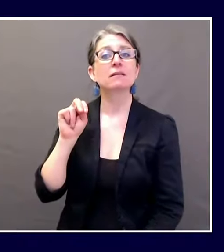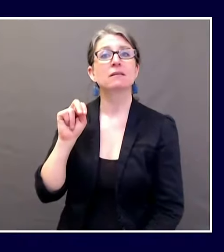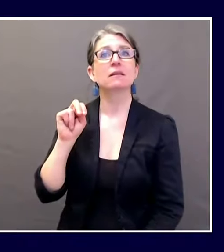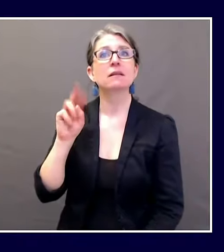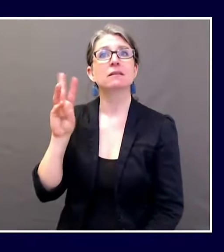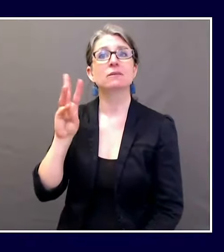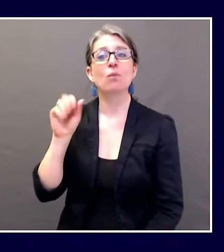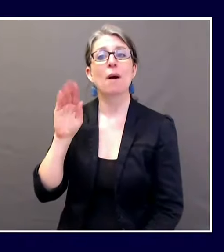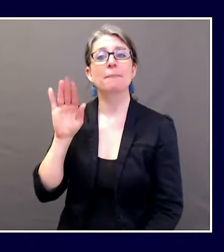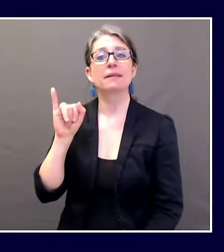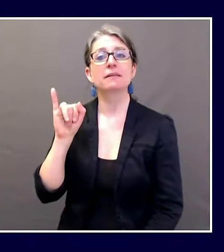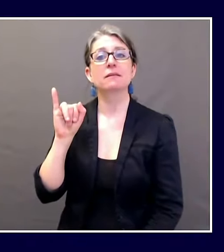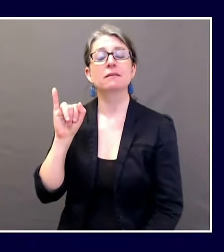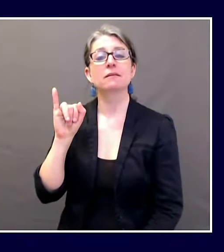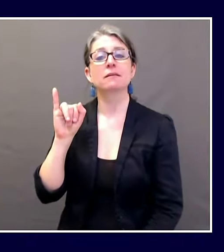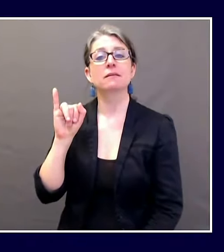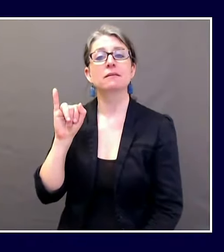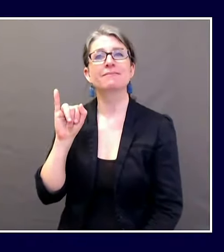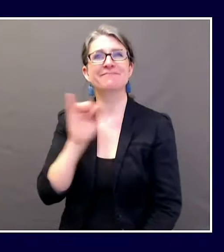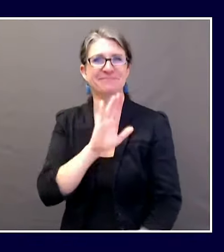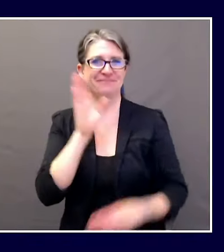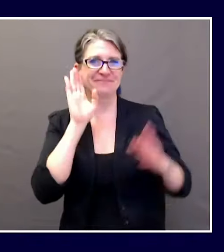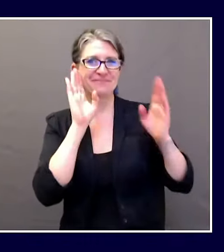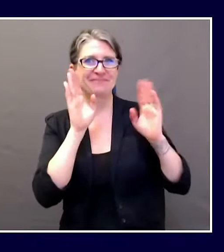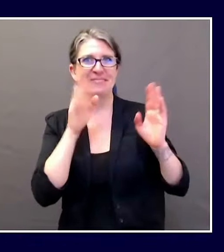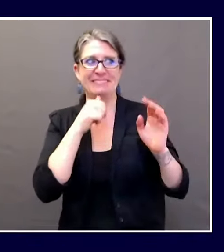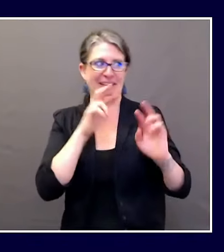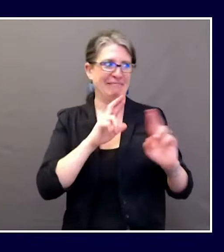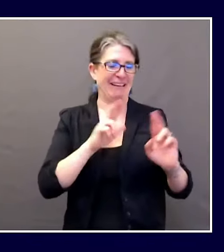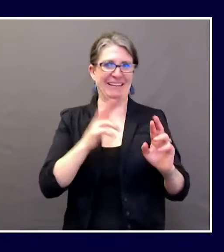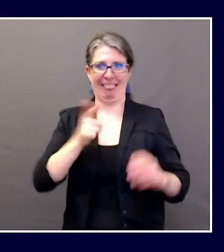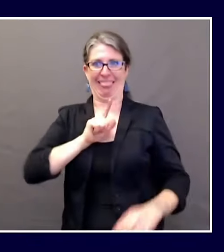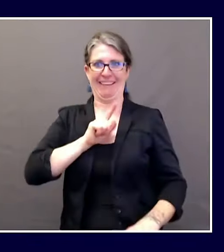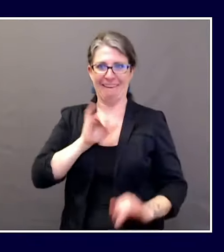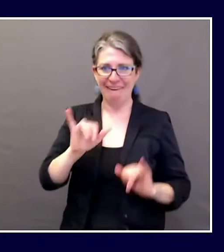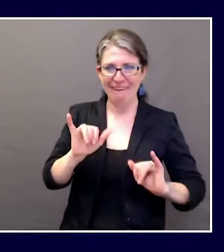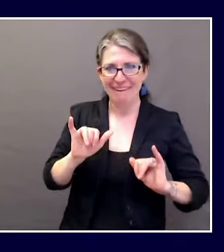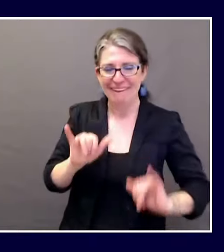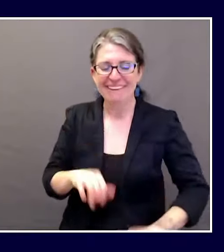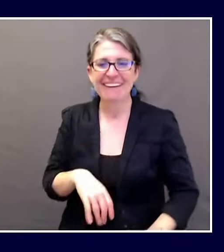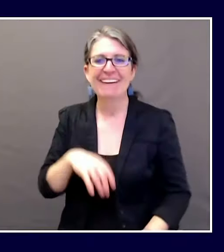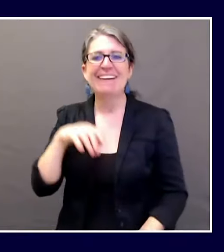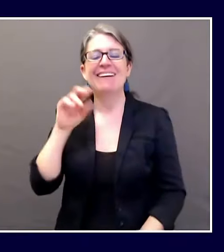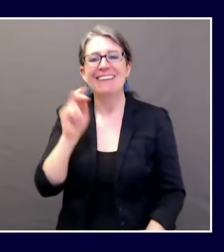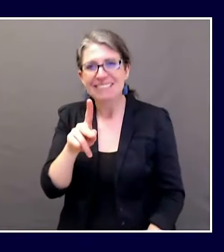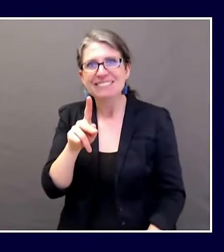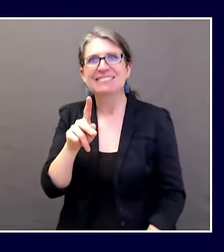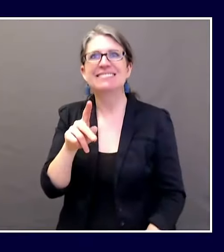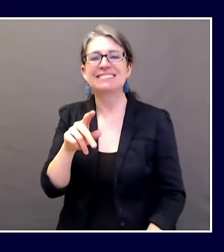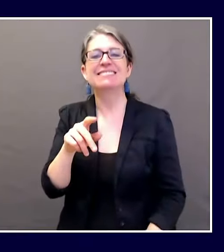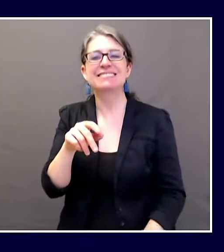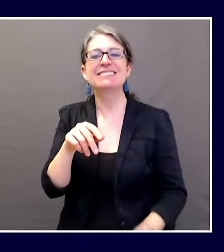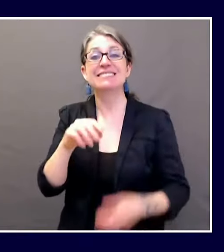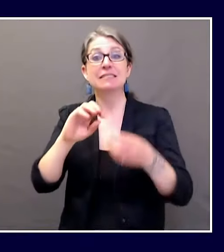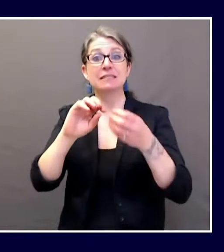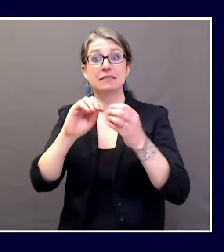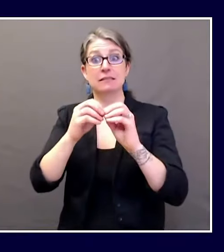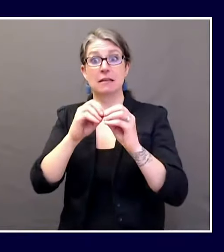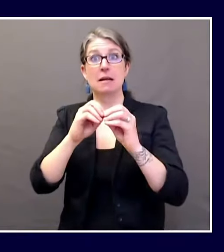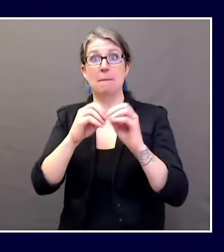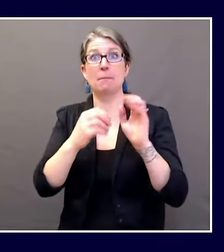about sort of why we see the fluctuating numbers of supply from the